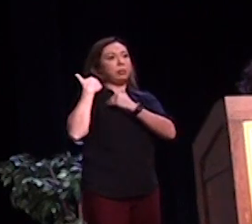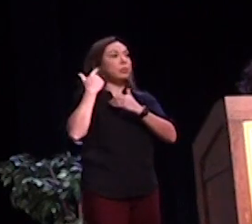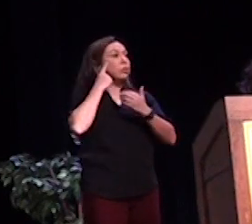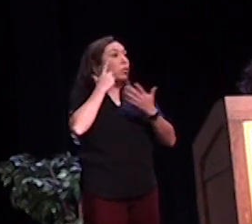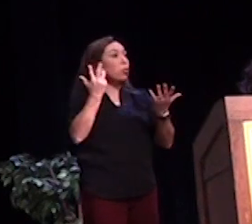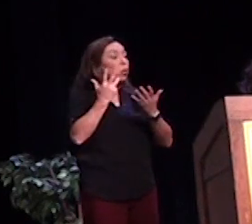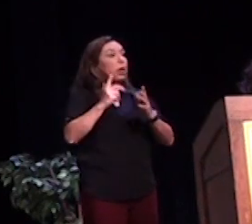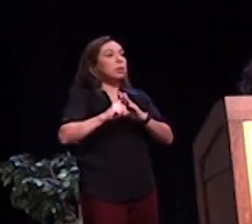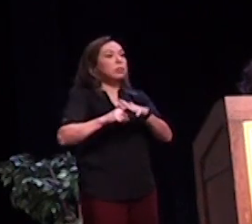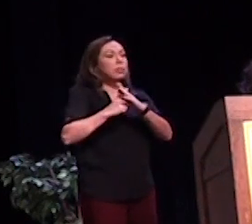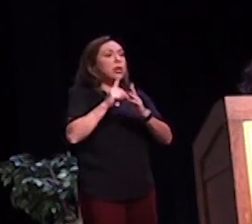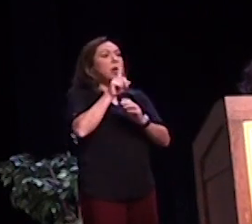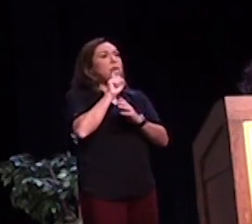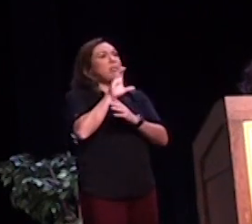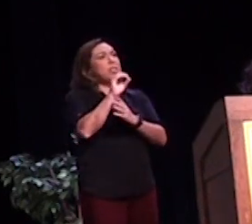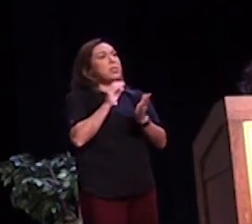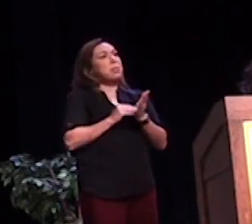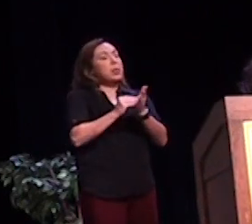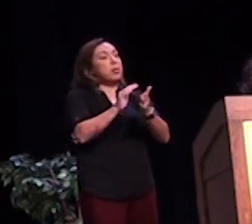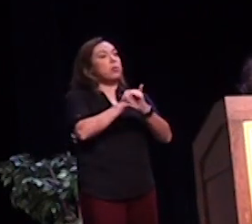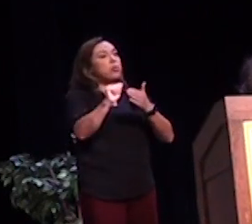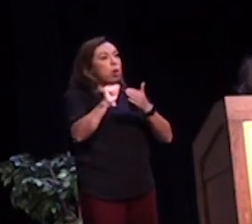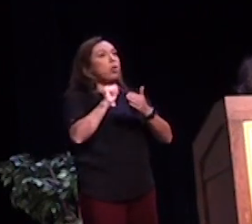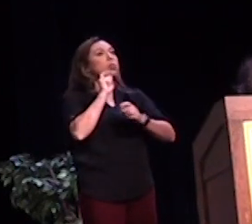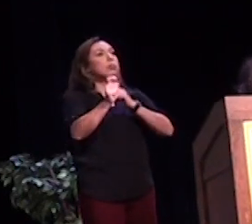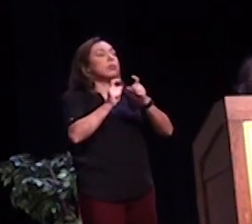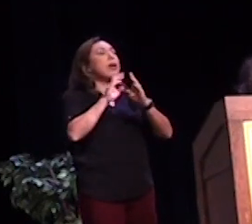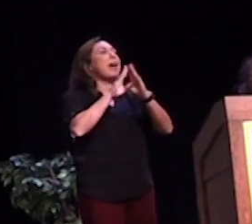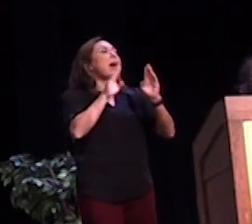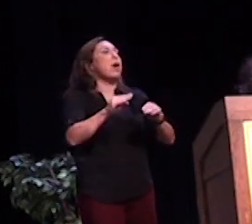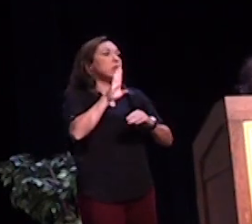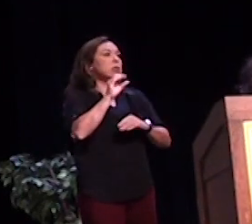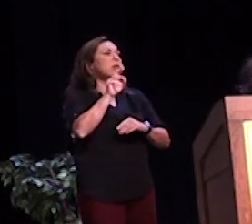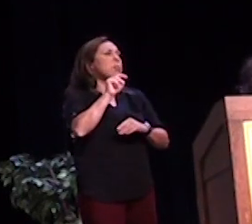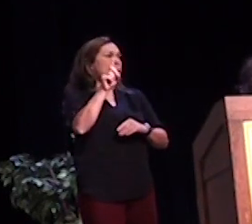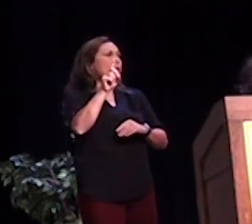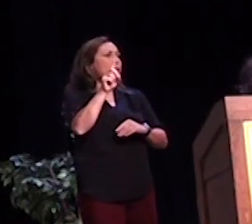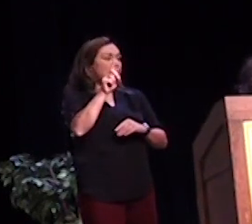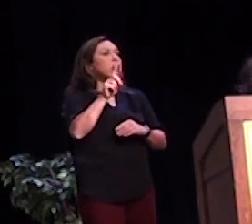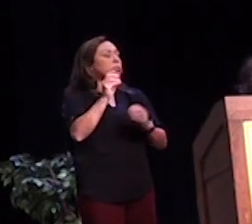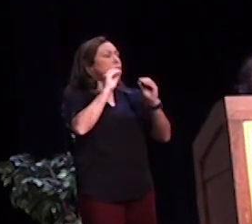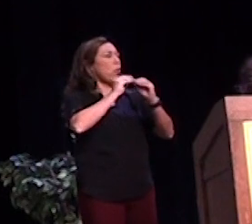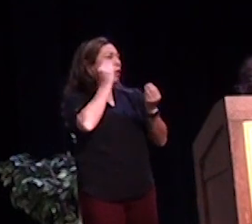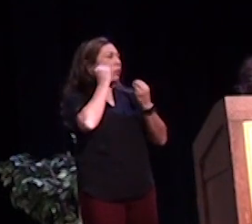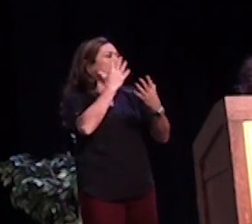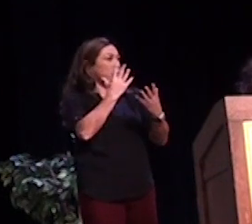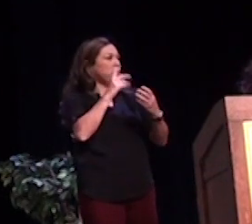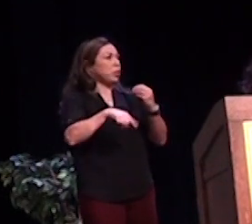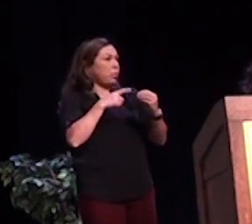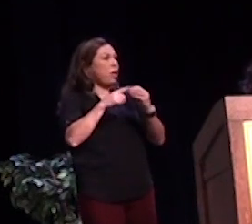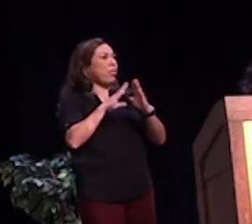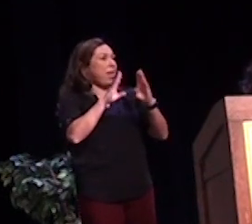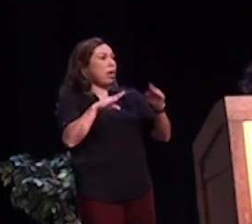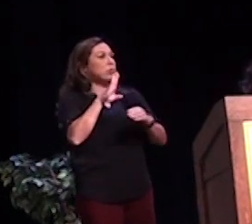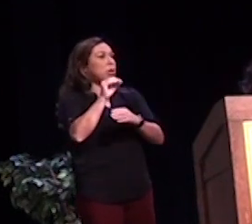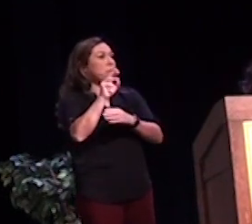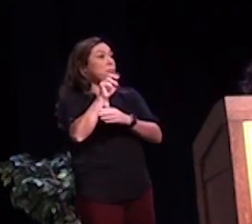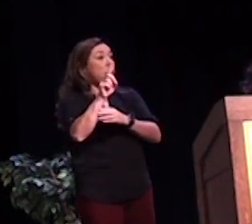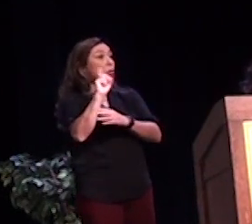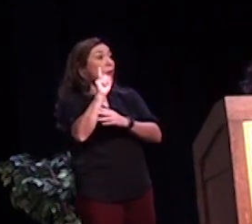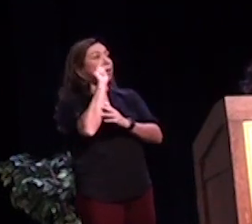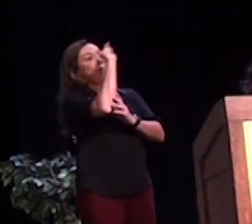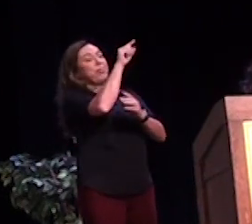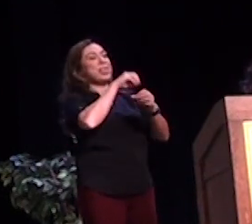implementing the $150 million housing bond. There is more information on San Antonio's first housing bond in the